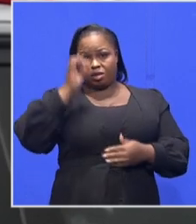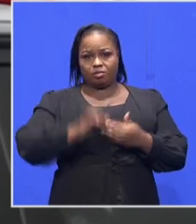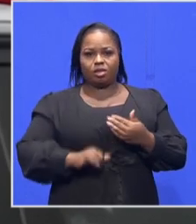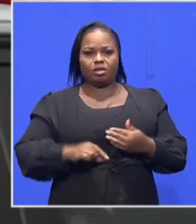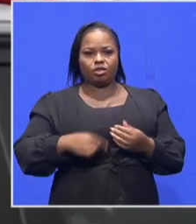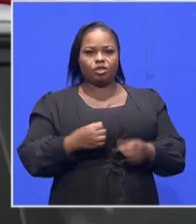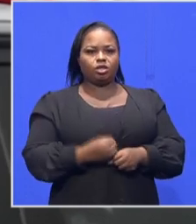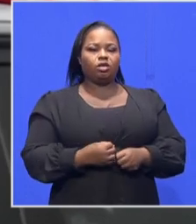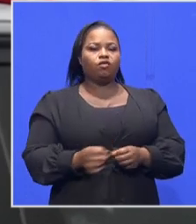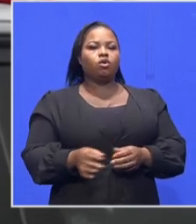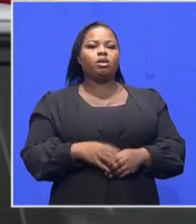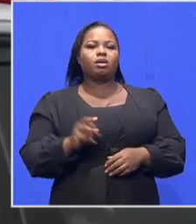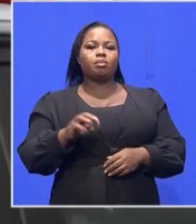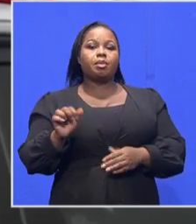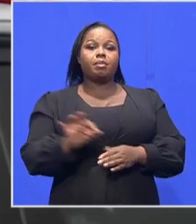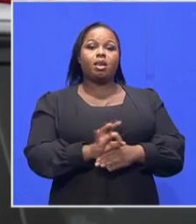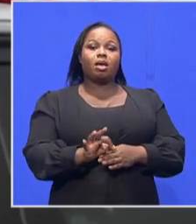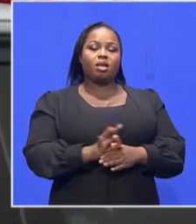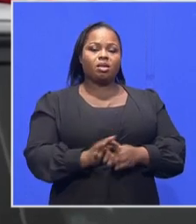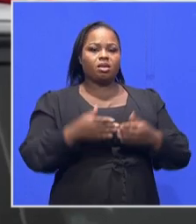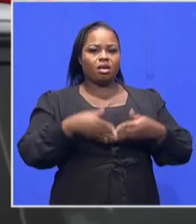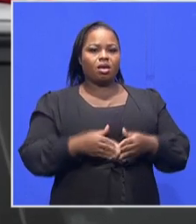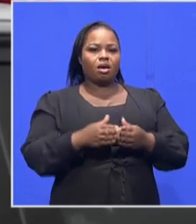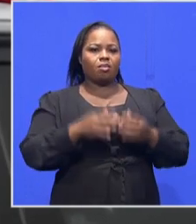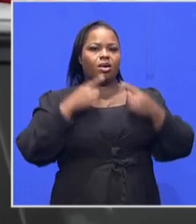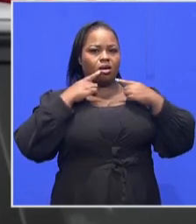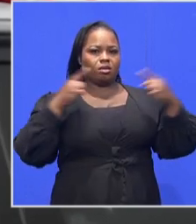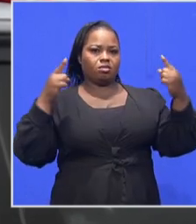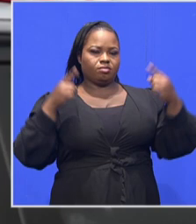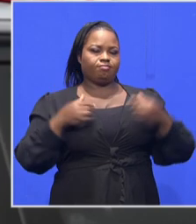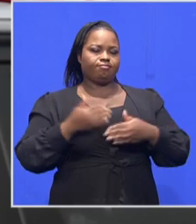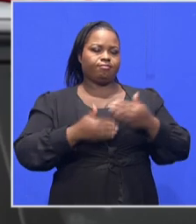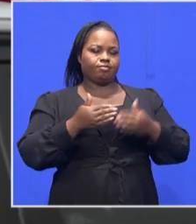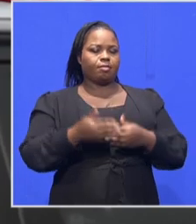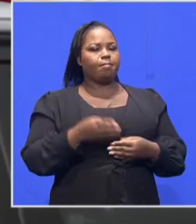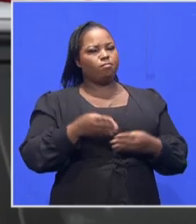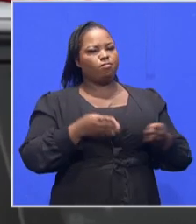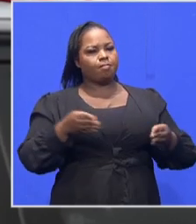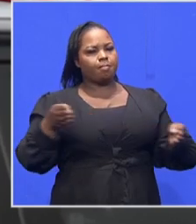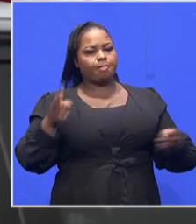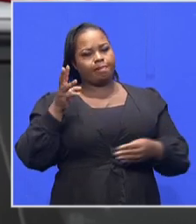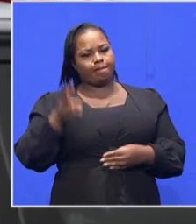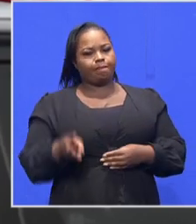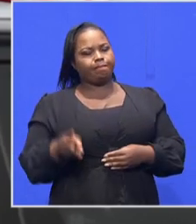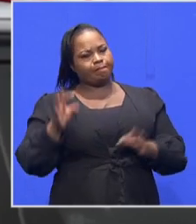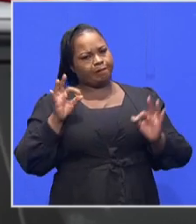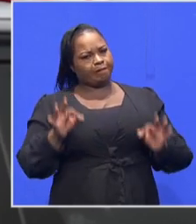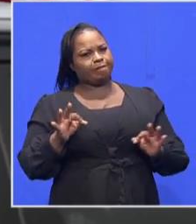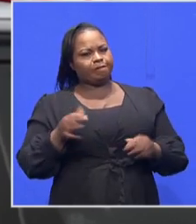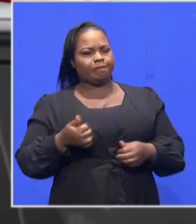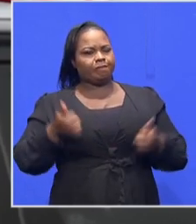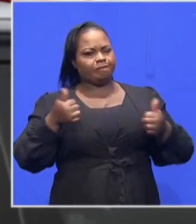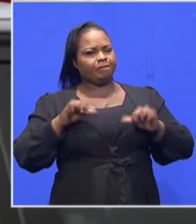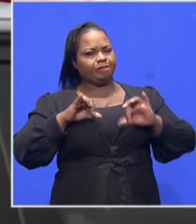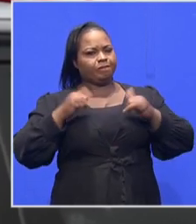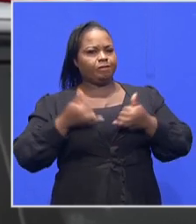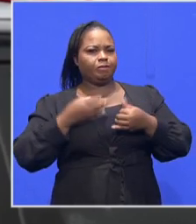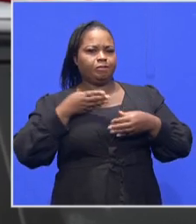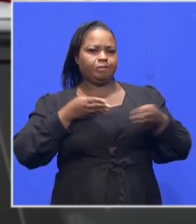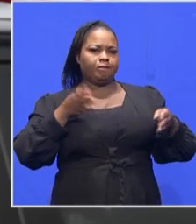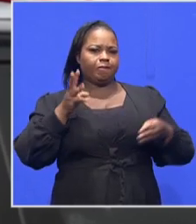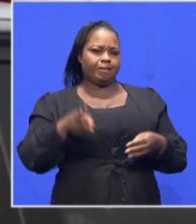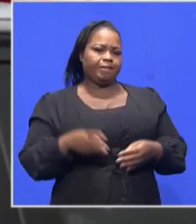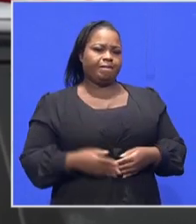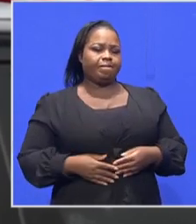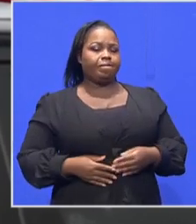plan and the harbor announcement process, you will see us even more out there with dedicated officials and companies moving in. For us,